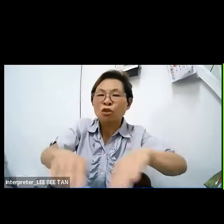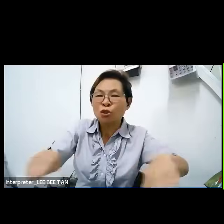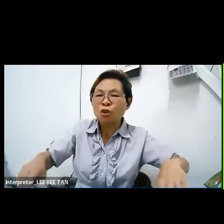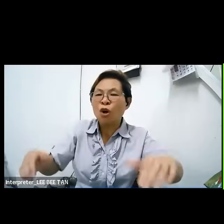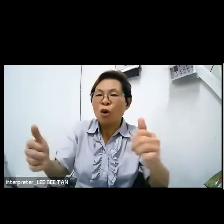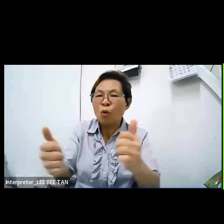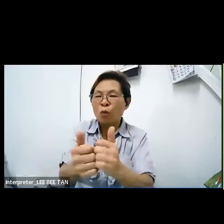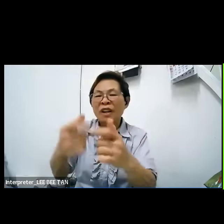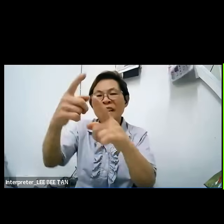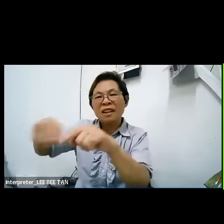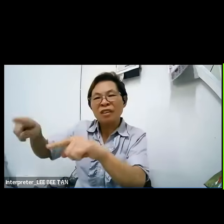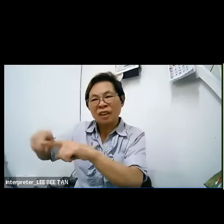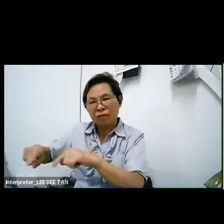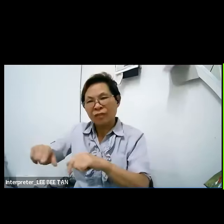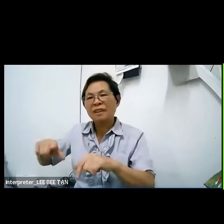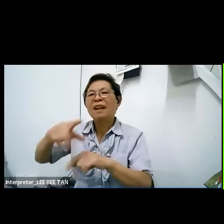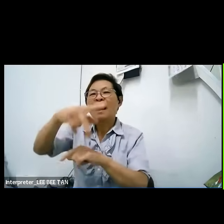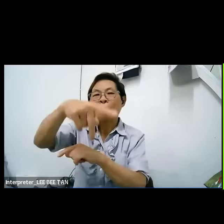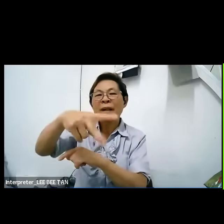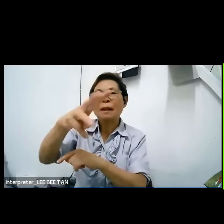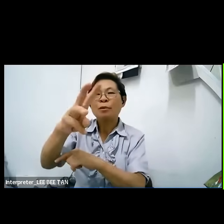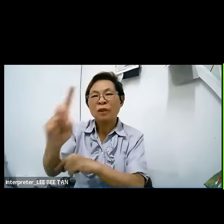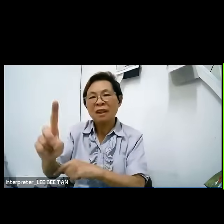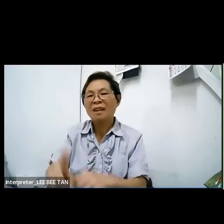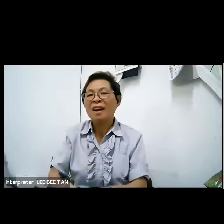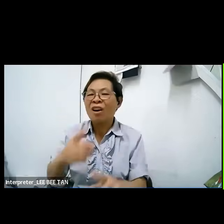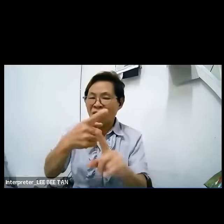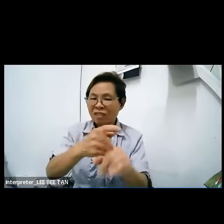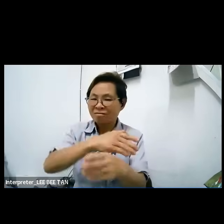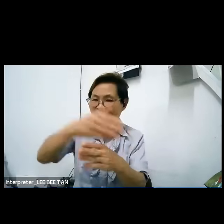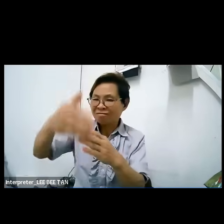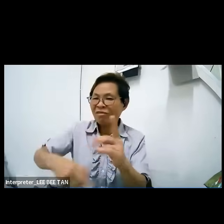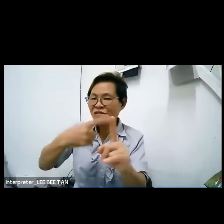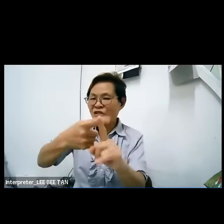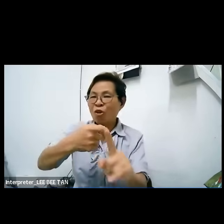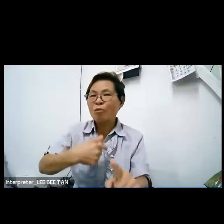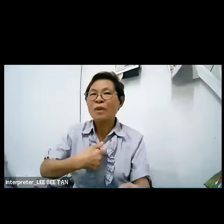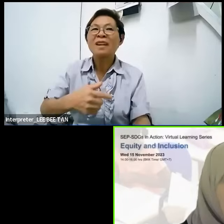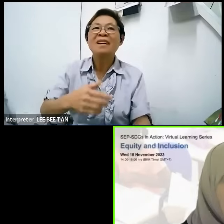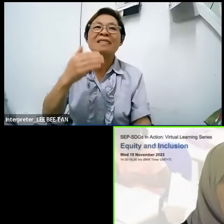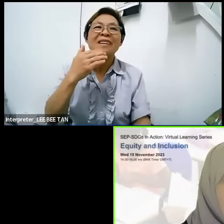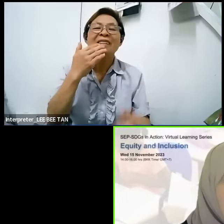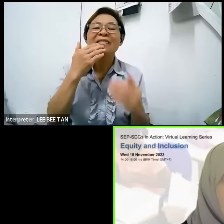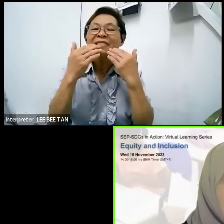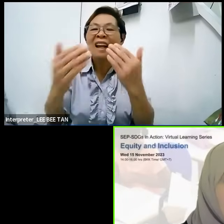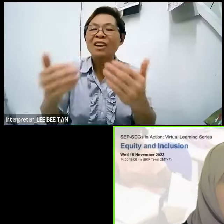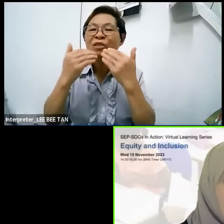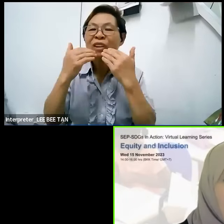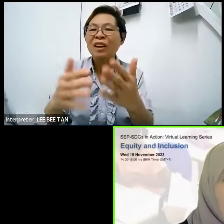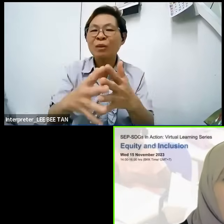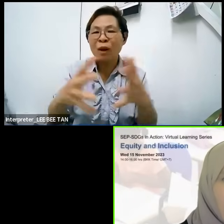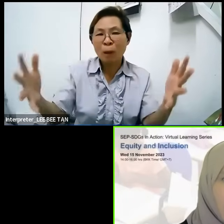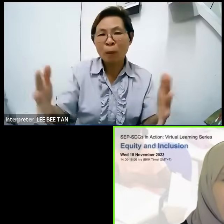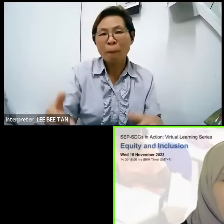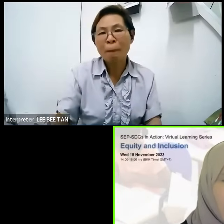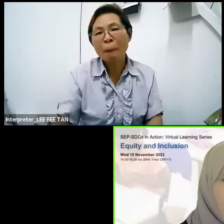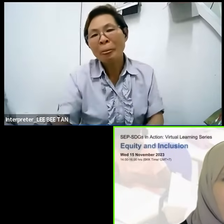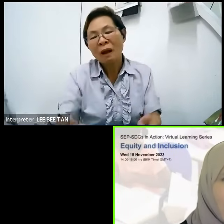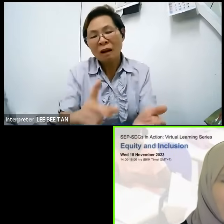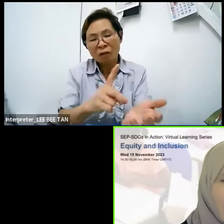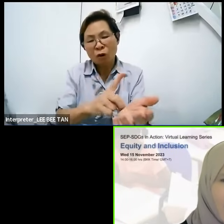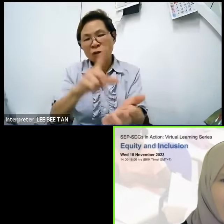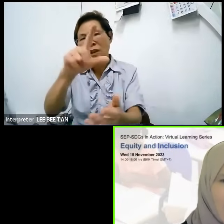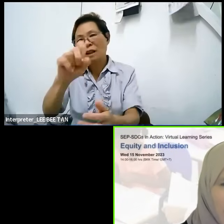with diverse needs. Yeah, that's from me. Thank you very much, Dr. Lau Hui Min.